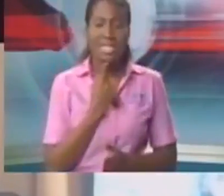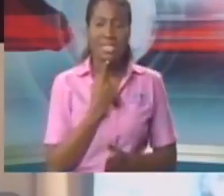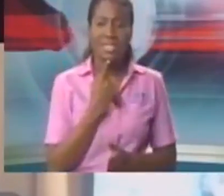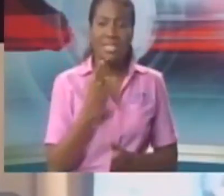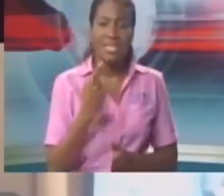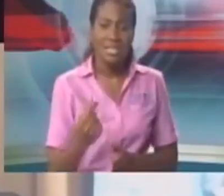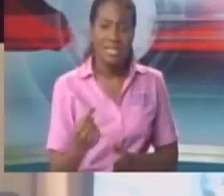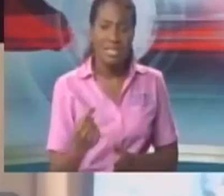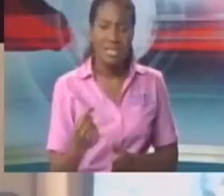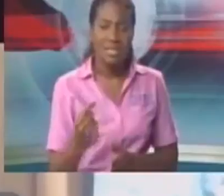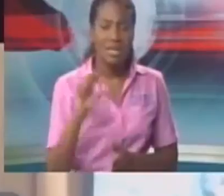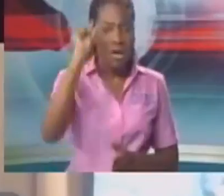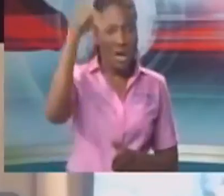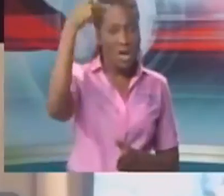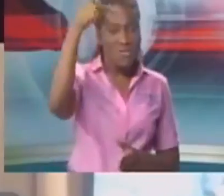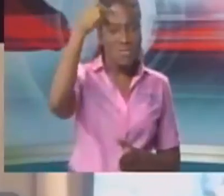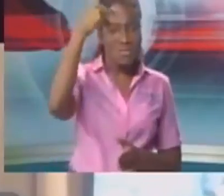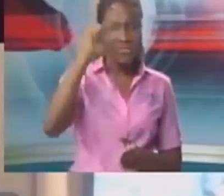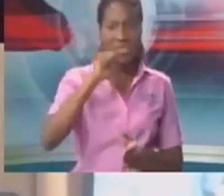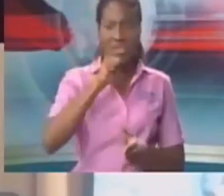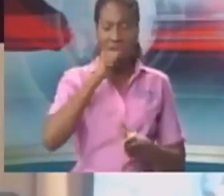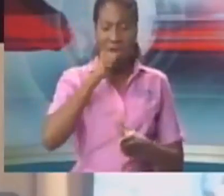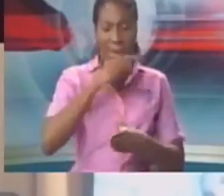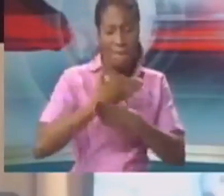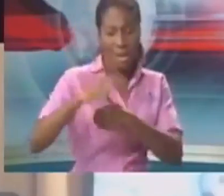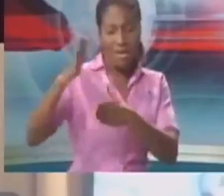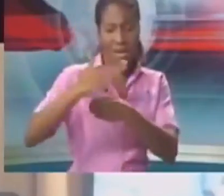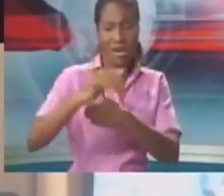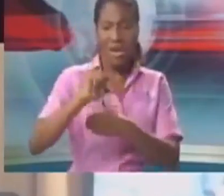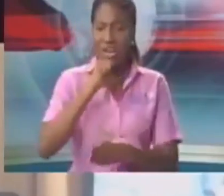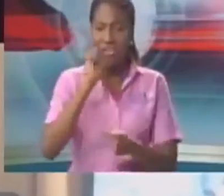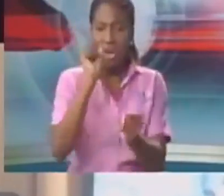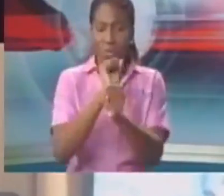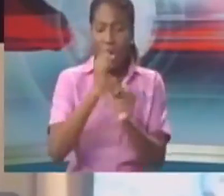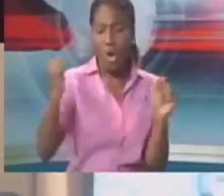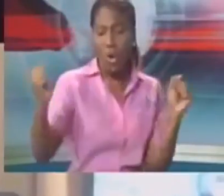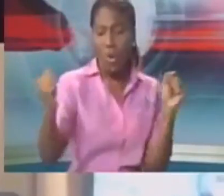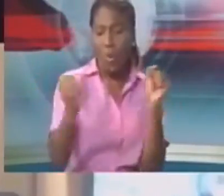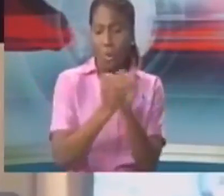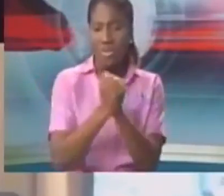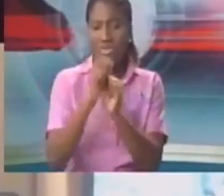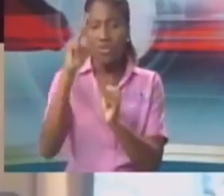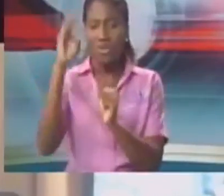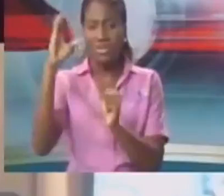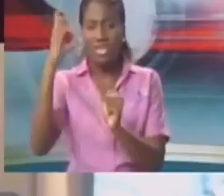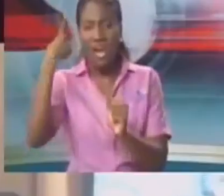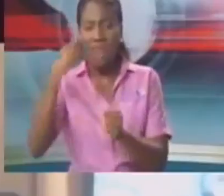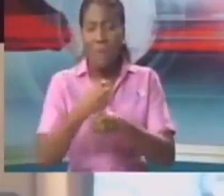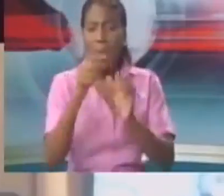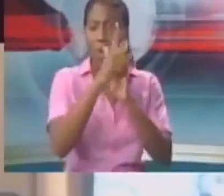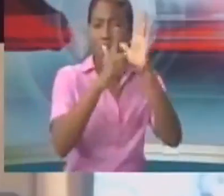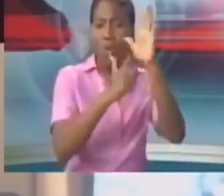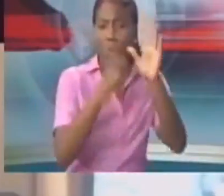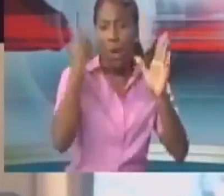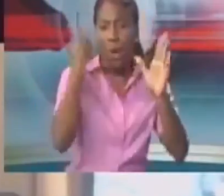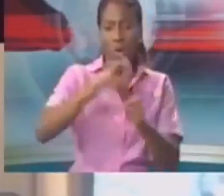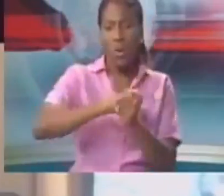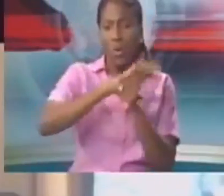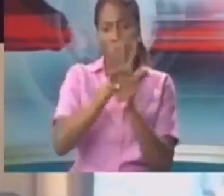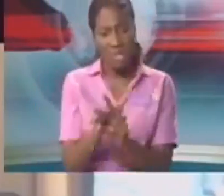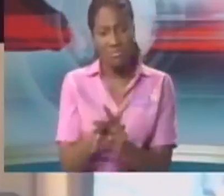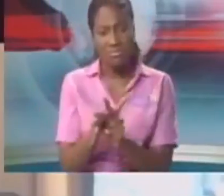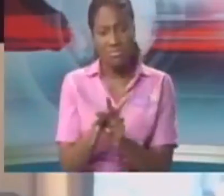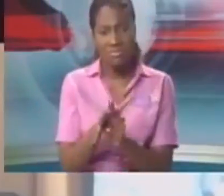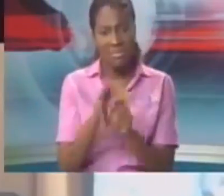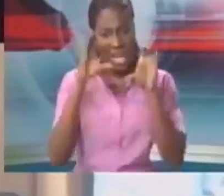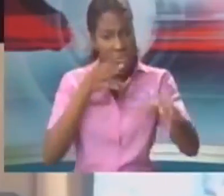deeper collaborative approach in terms of legislative matters as it relates to COVID-19. Can you respond on that